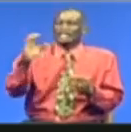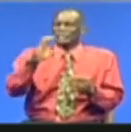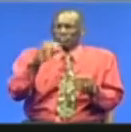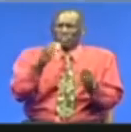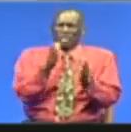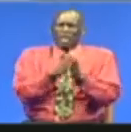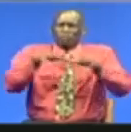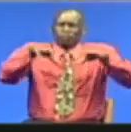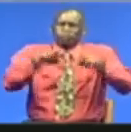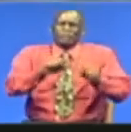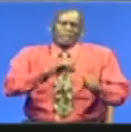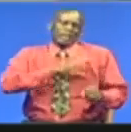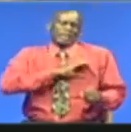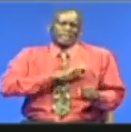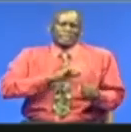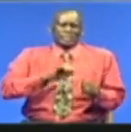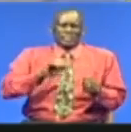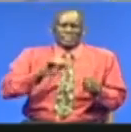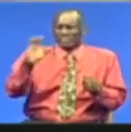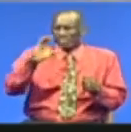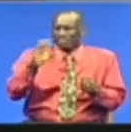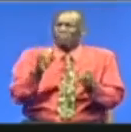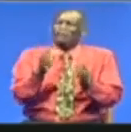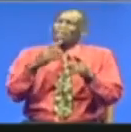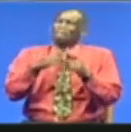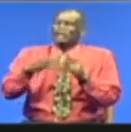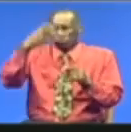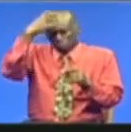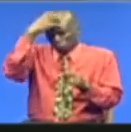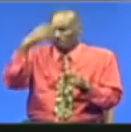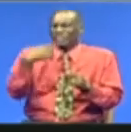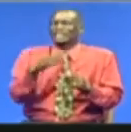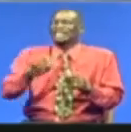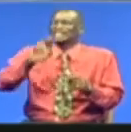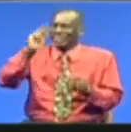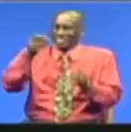Miguna maintained that he is Kenyan and that he will be back. Lena Mohammed, NTV.